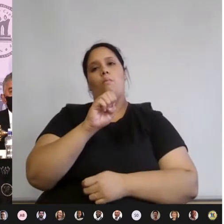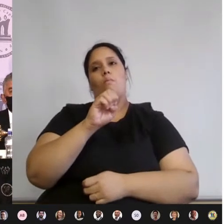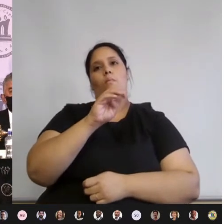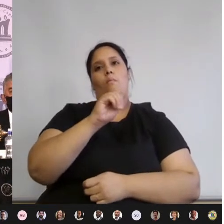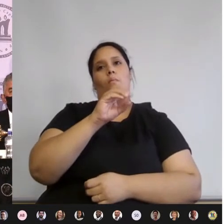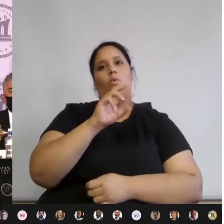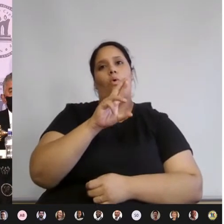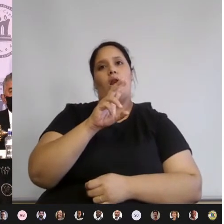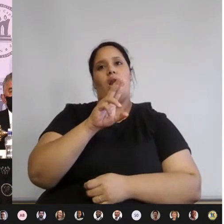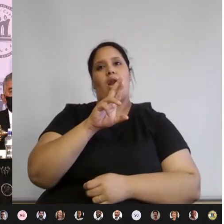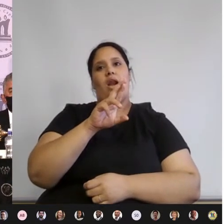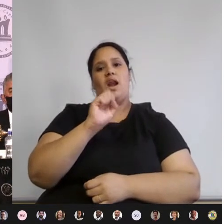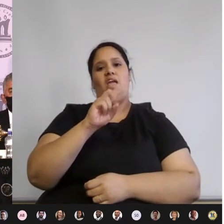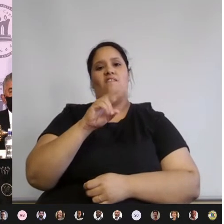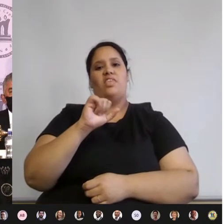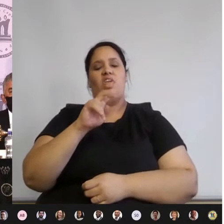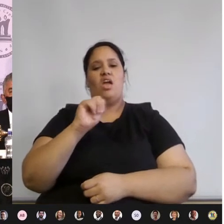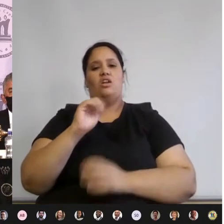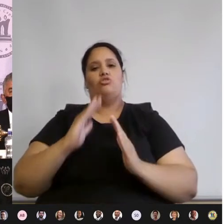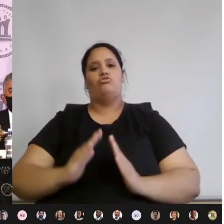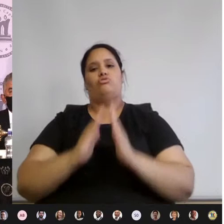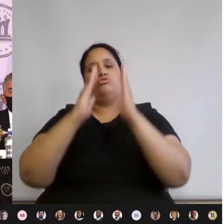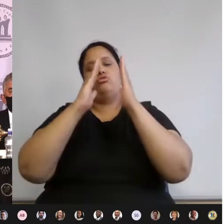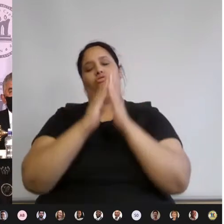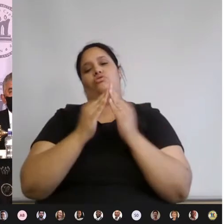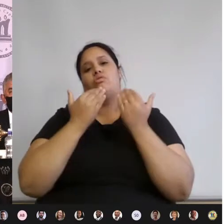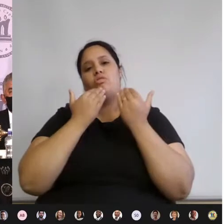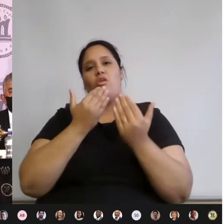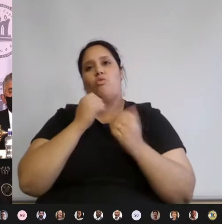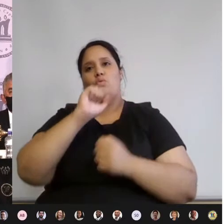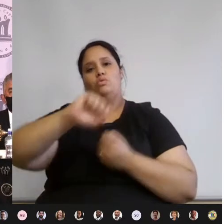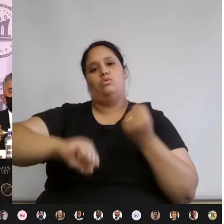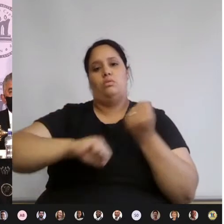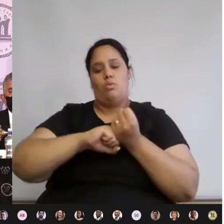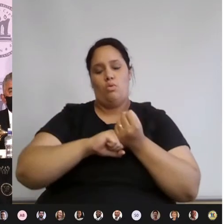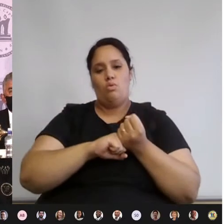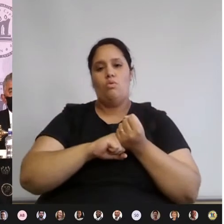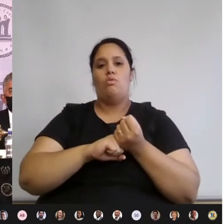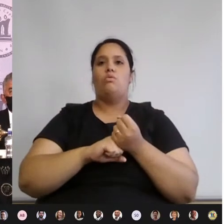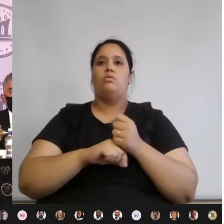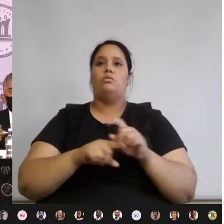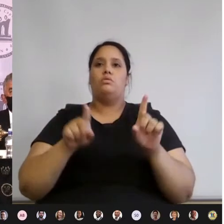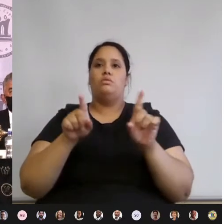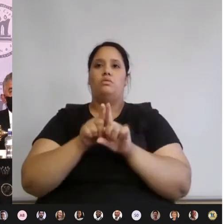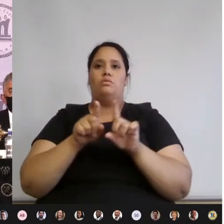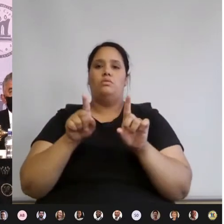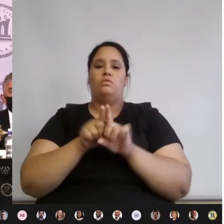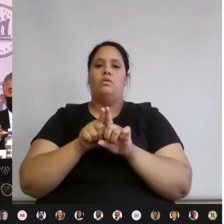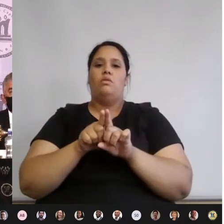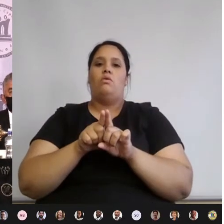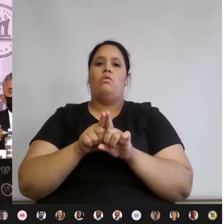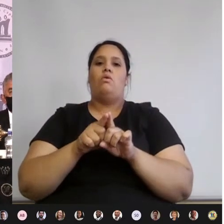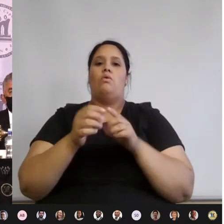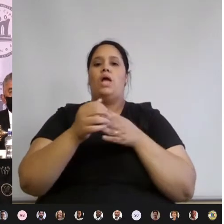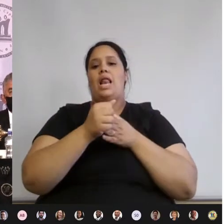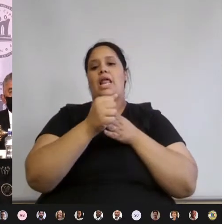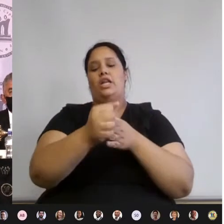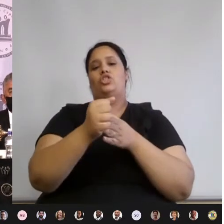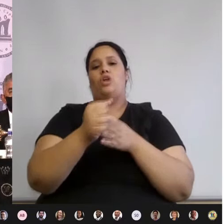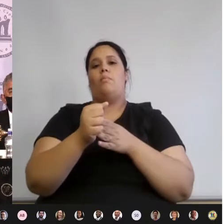mission, thank you very much, Ms. Hector, again, for your support. And of course, to the leadership of the